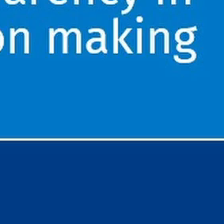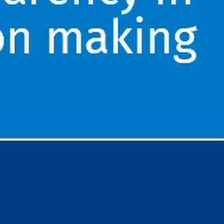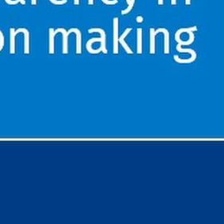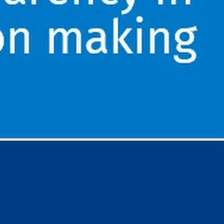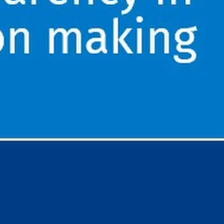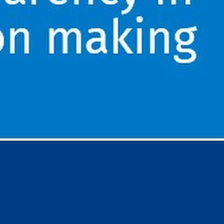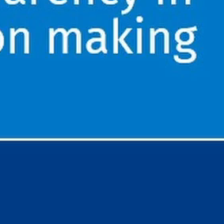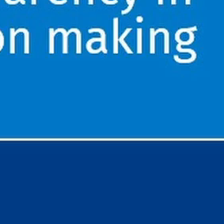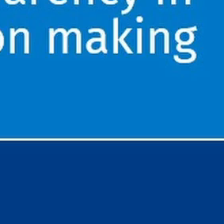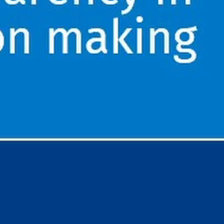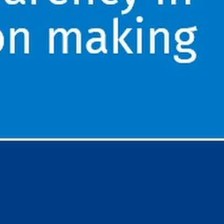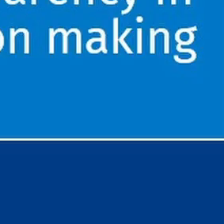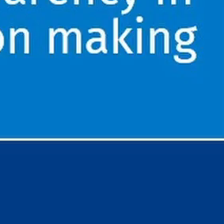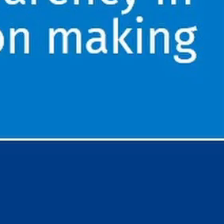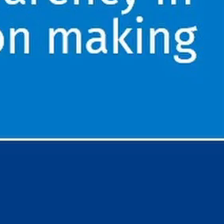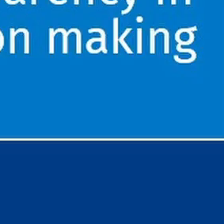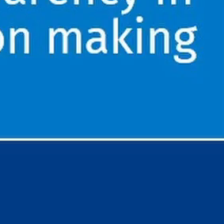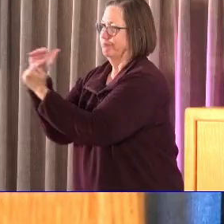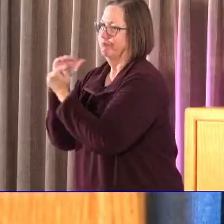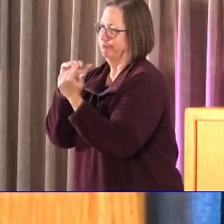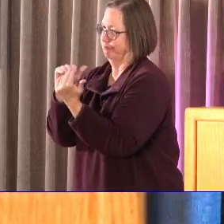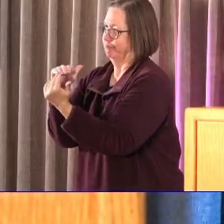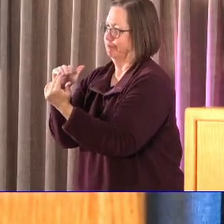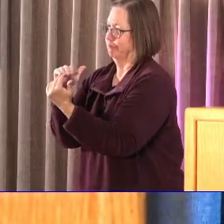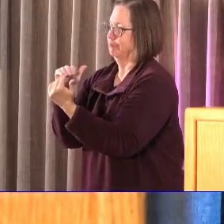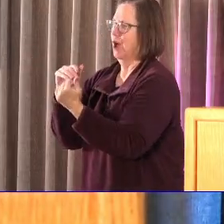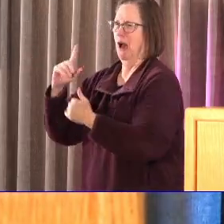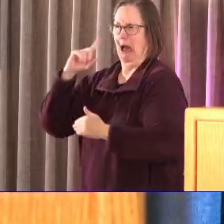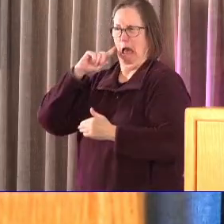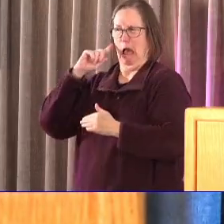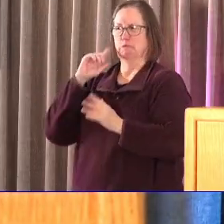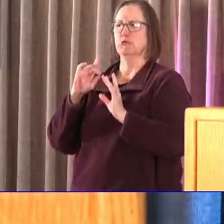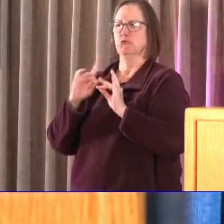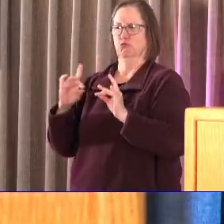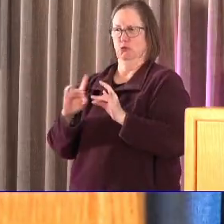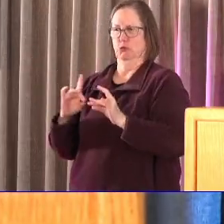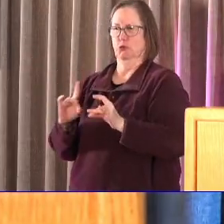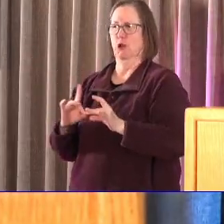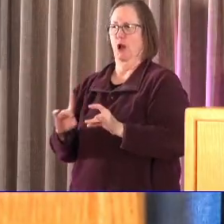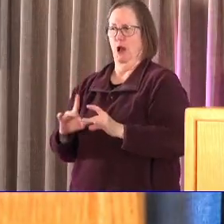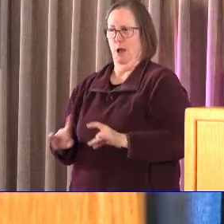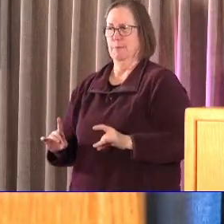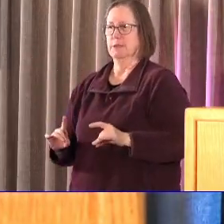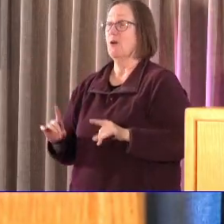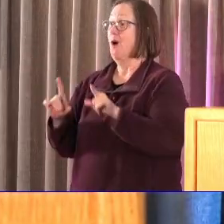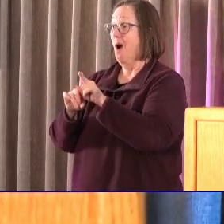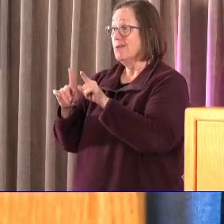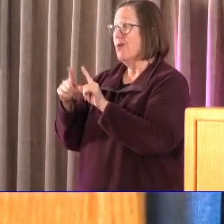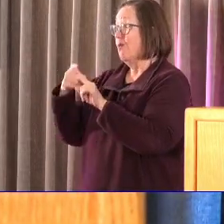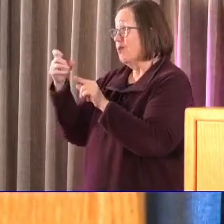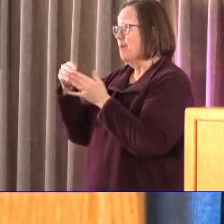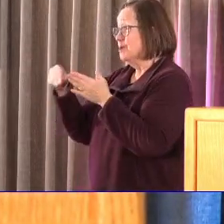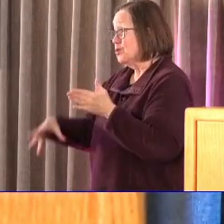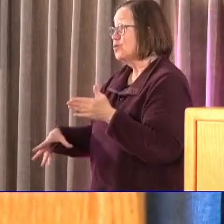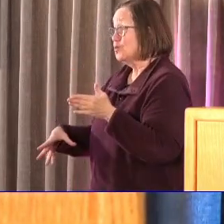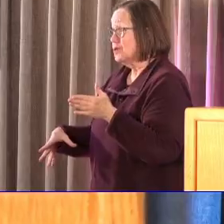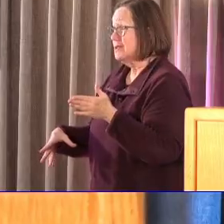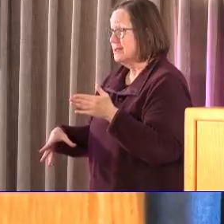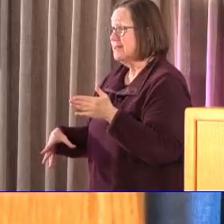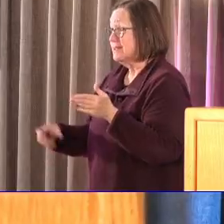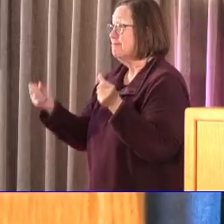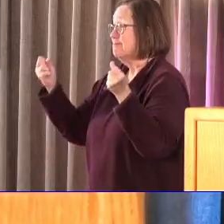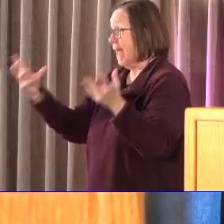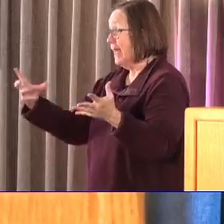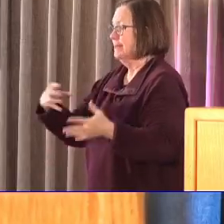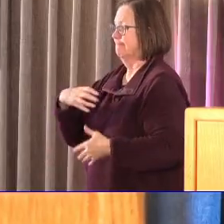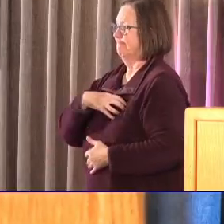a criticism and an observation and experience that I hear situated largely within our student groups on campus. And so we definitely